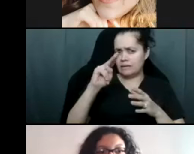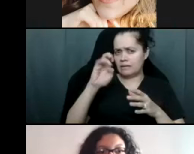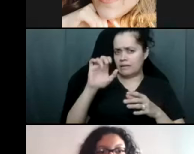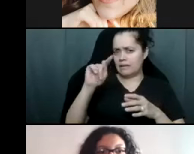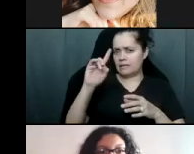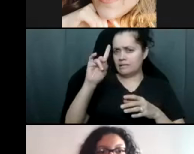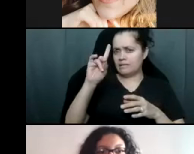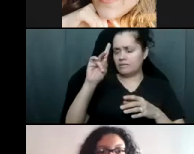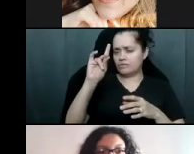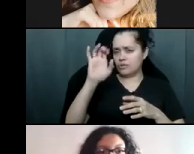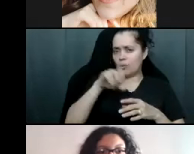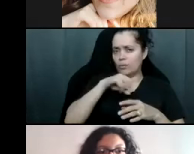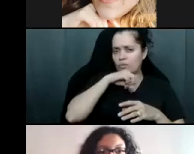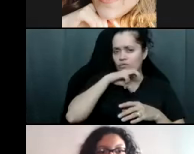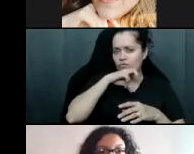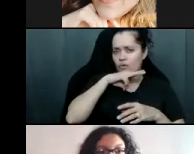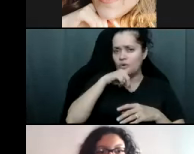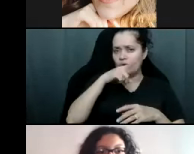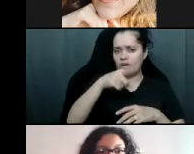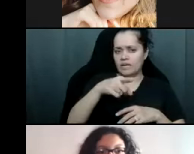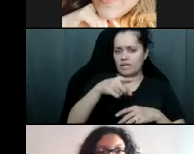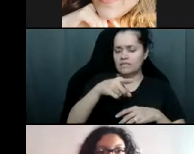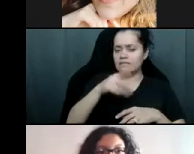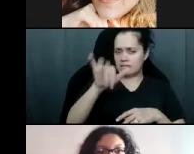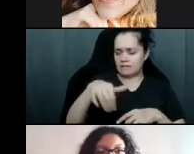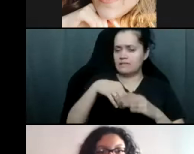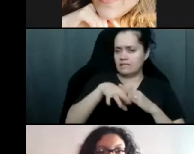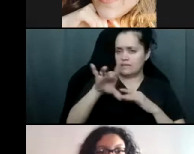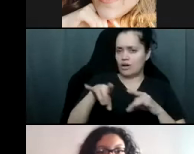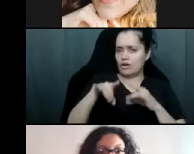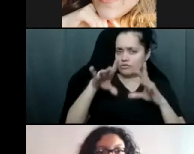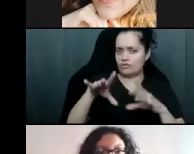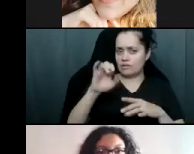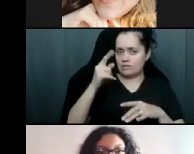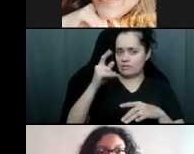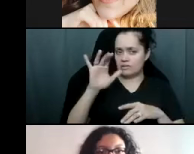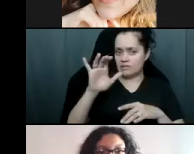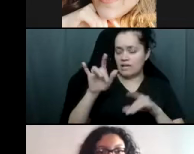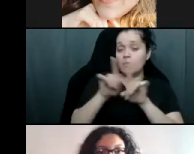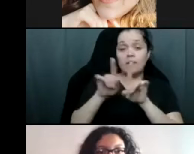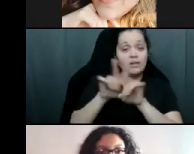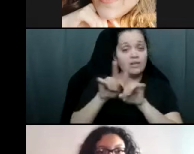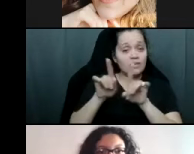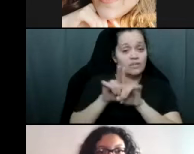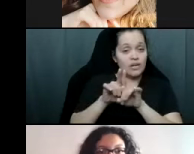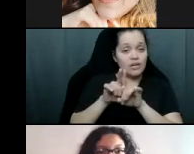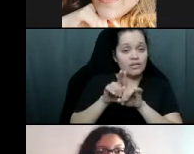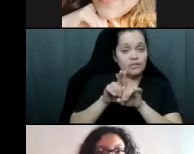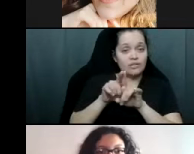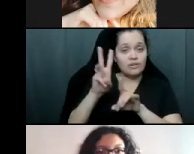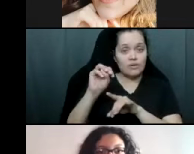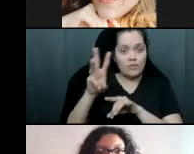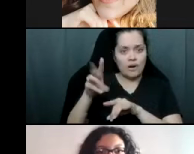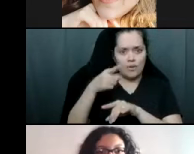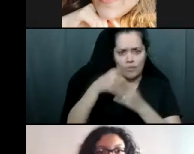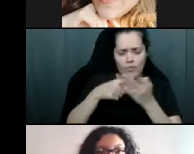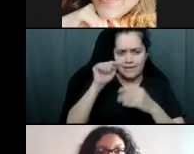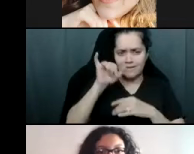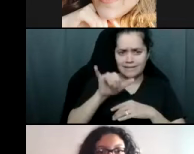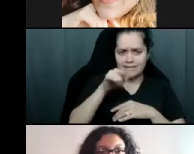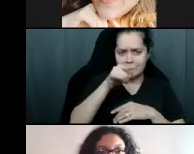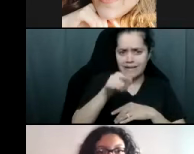an exotic species in Australia. Now, in this case, it's also, whoa, what the heck is that?